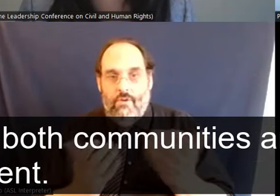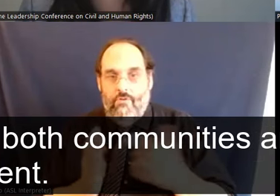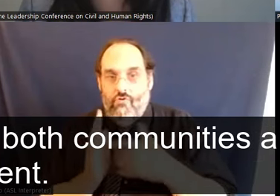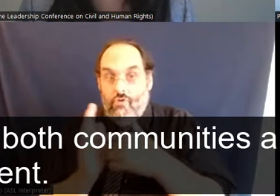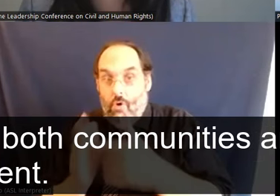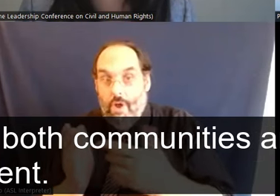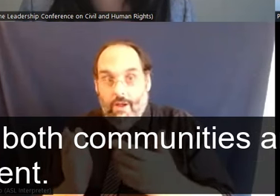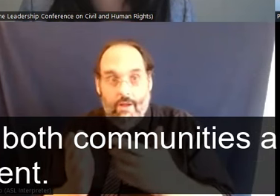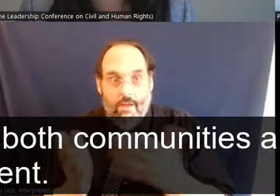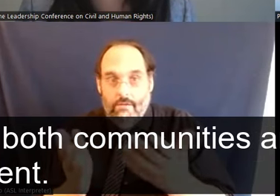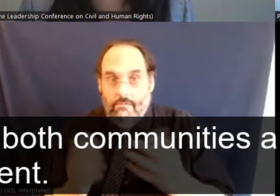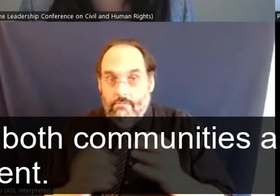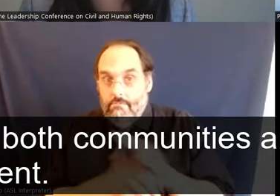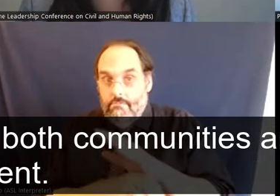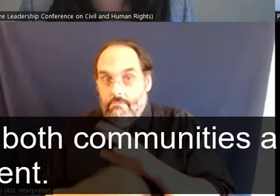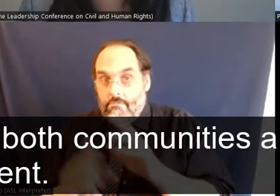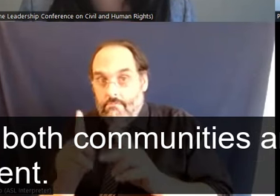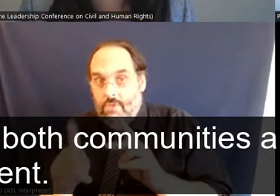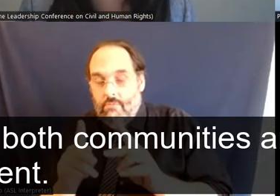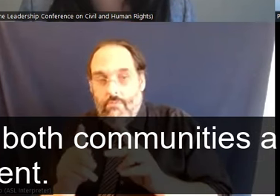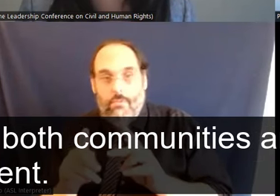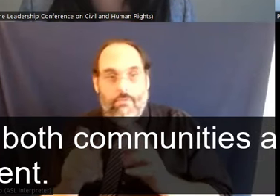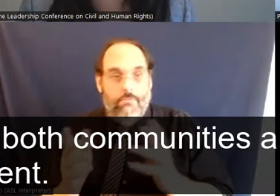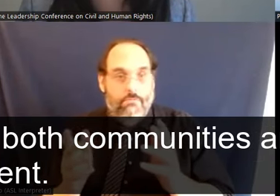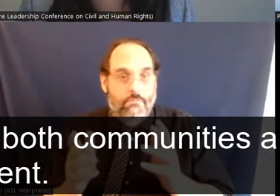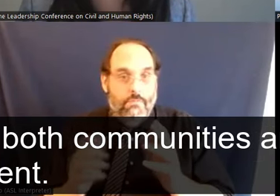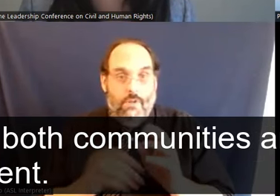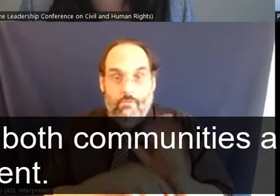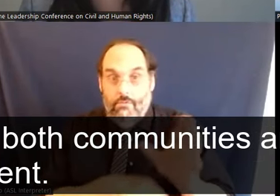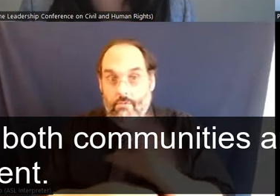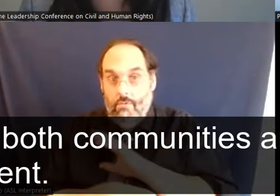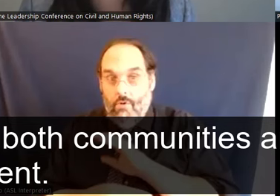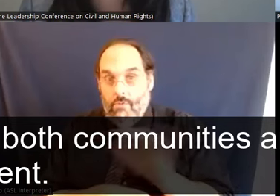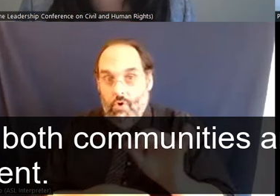has impacted both communities and law enforcement.